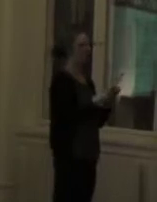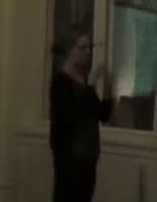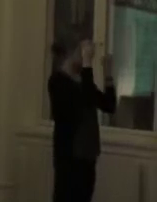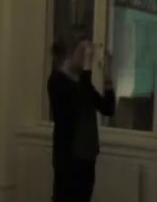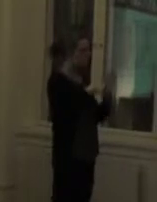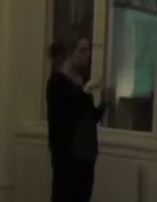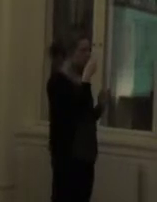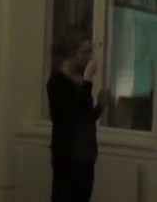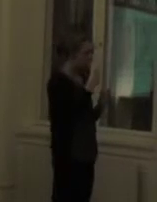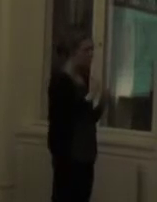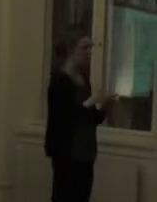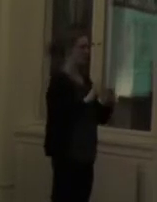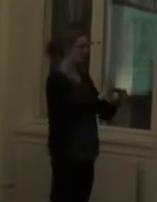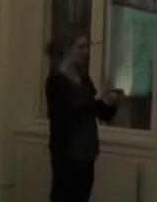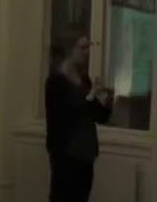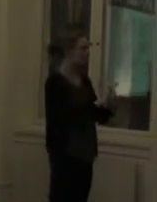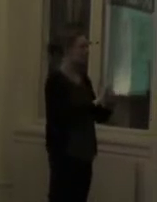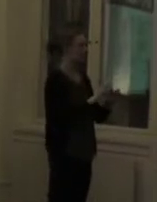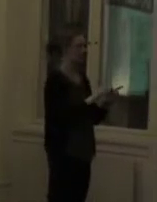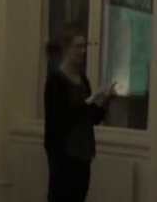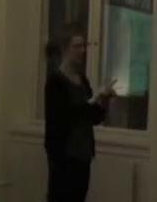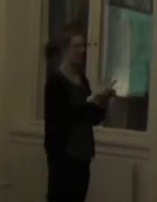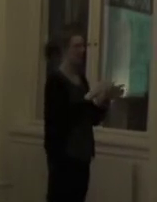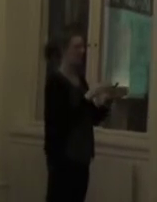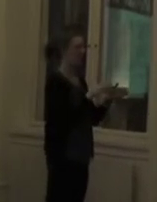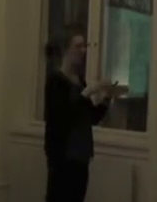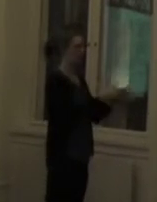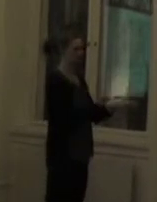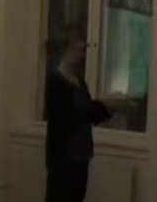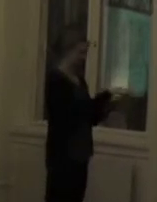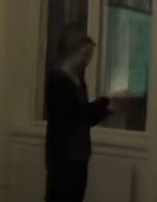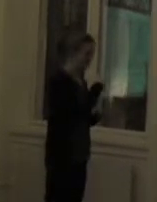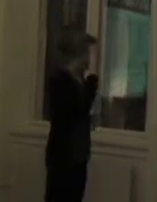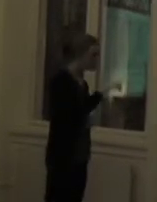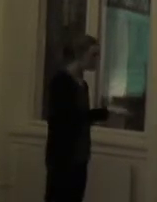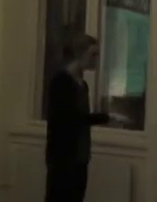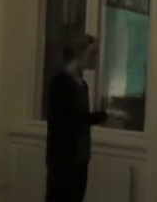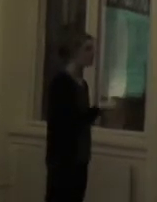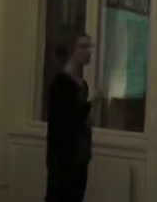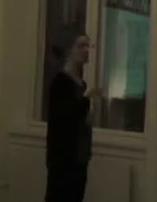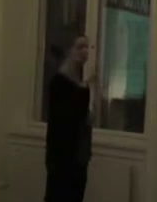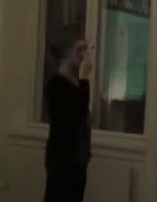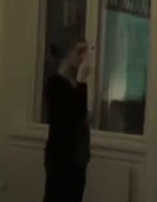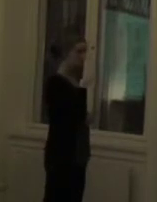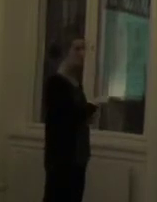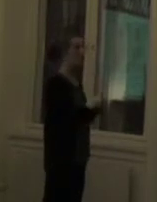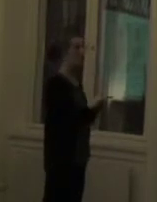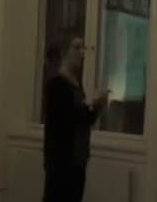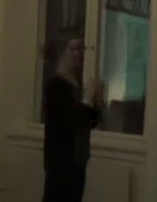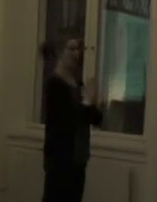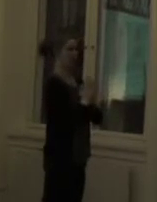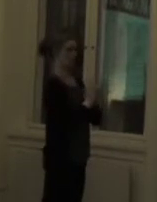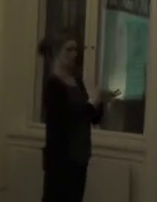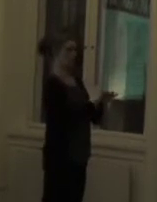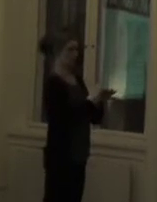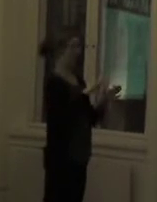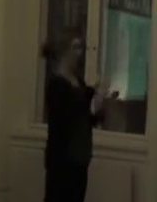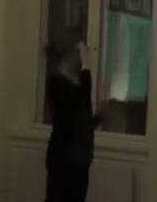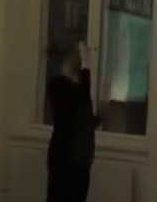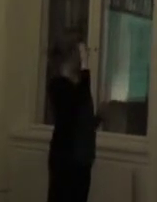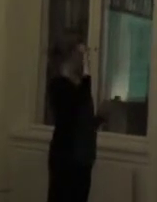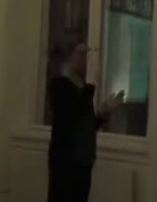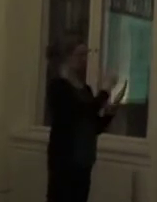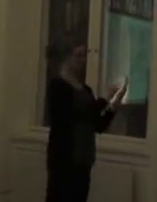homosexuality and how it's related to an aspect in Iraq. For example, homosexuality and religion in Iraq, and we talk about